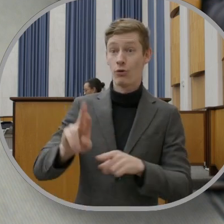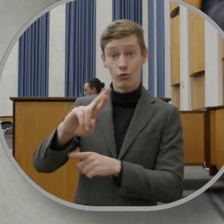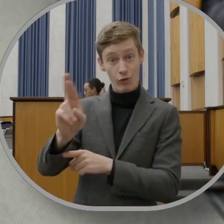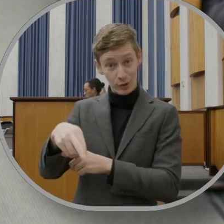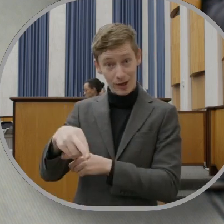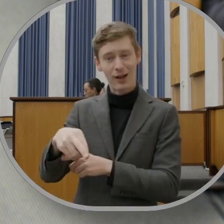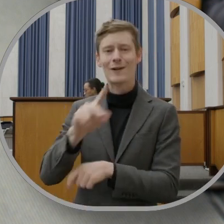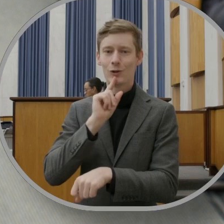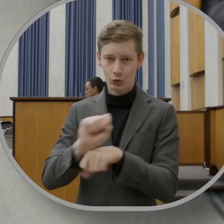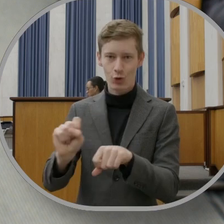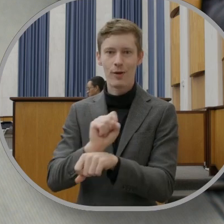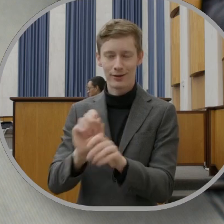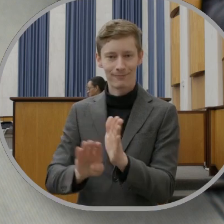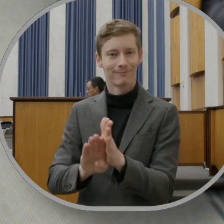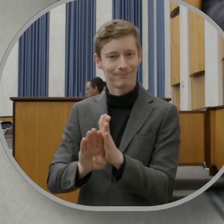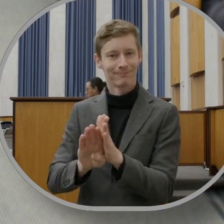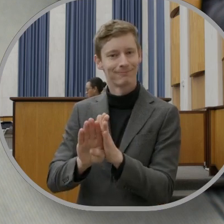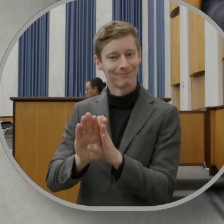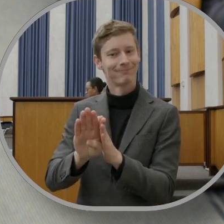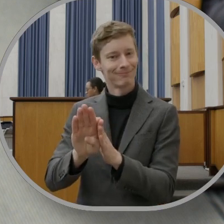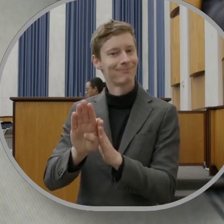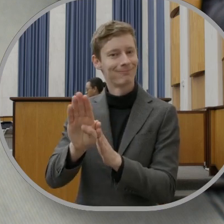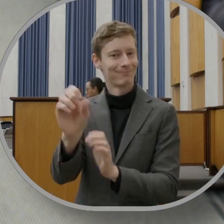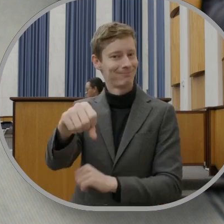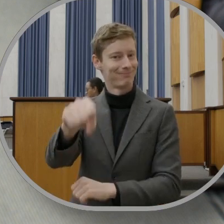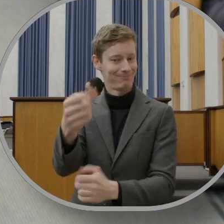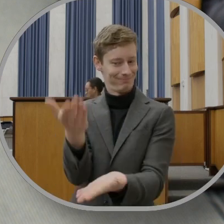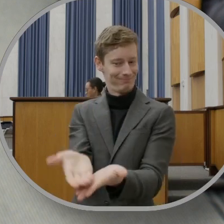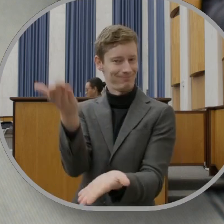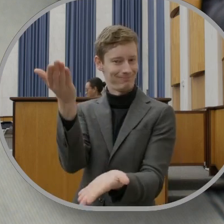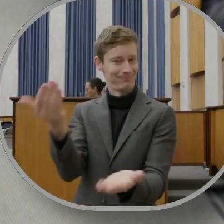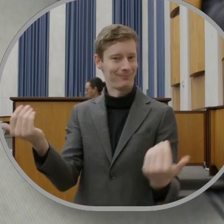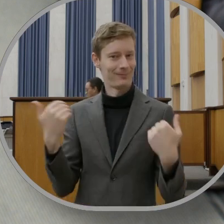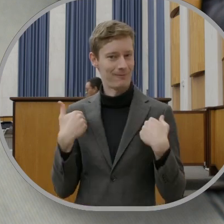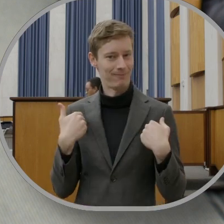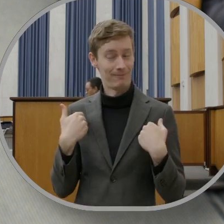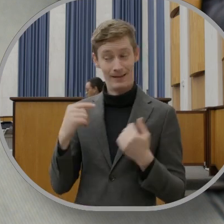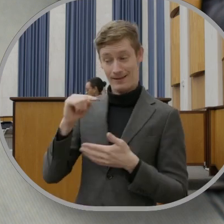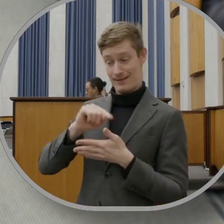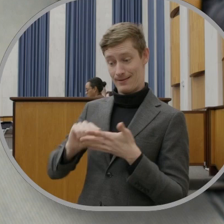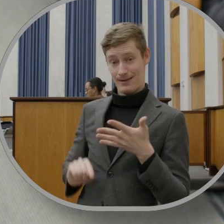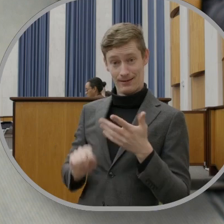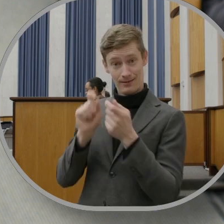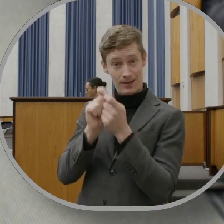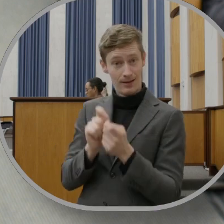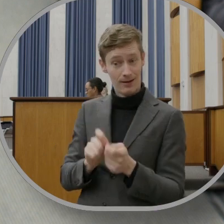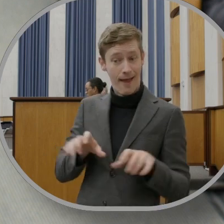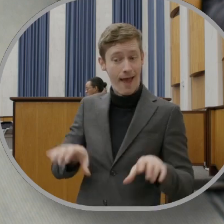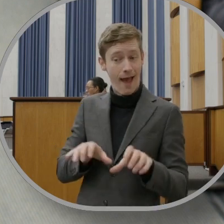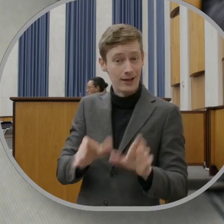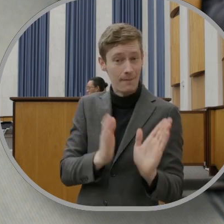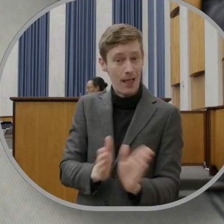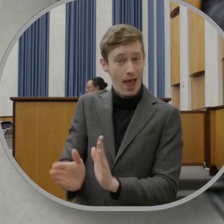rising. This proposal before you today outlines a detailed action plan to propel